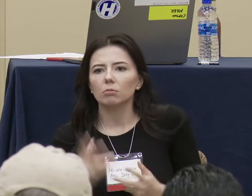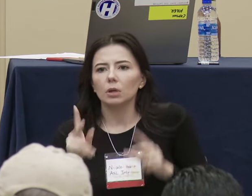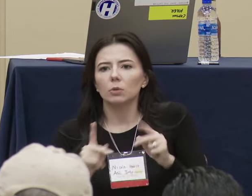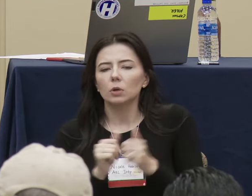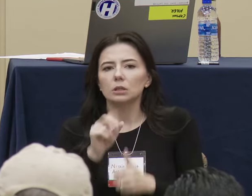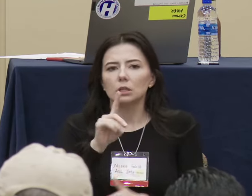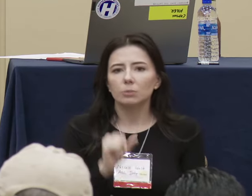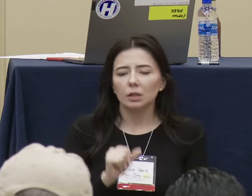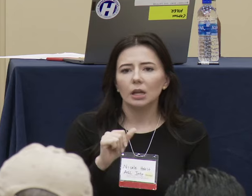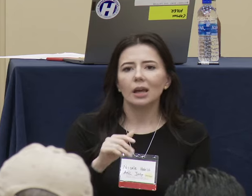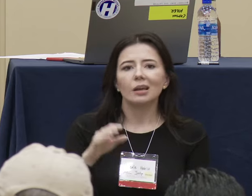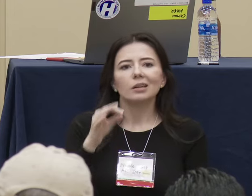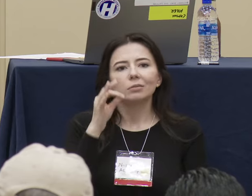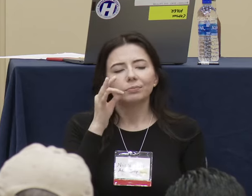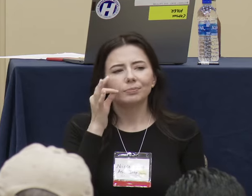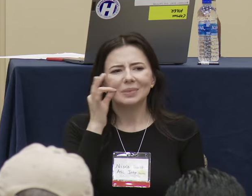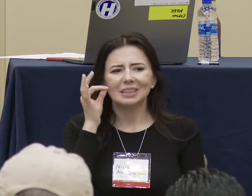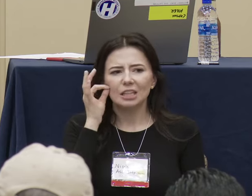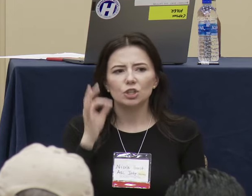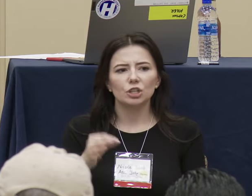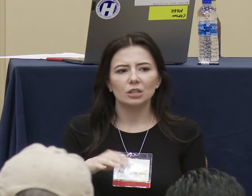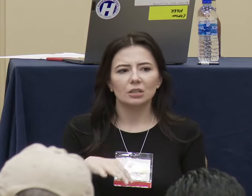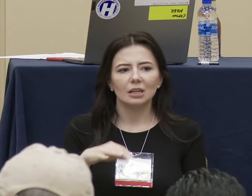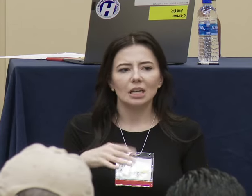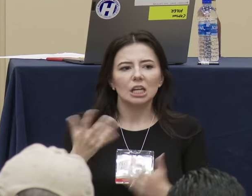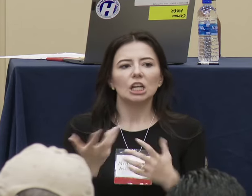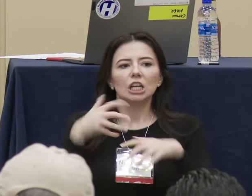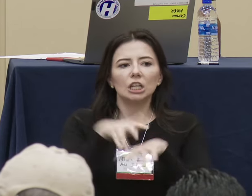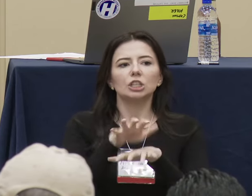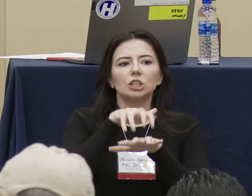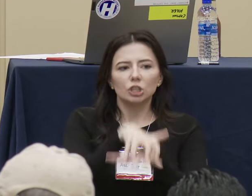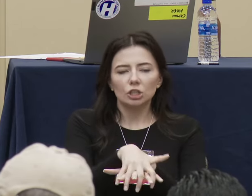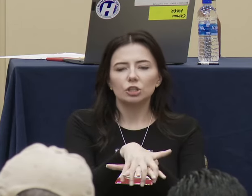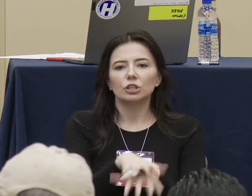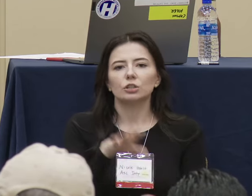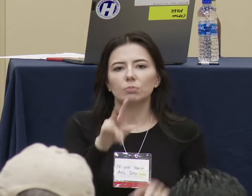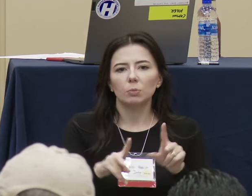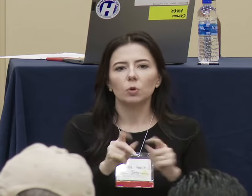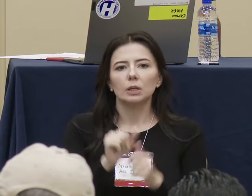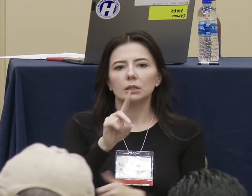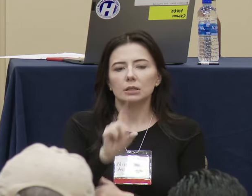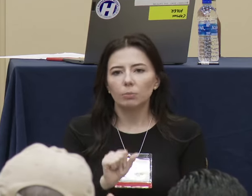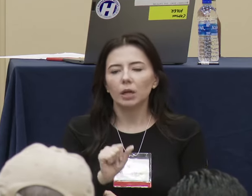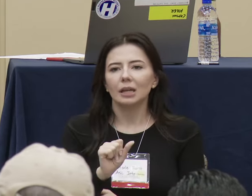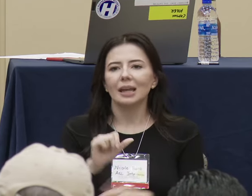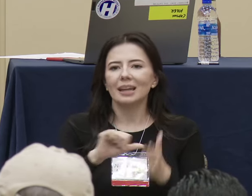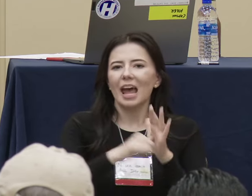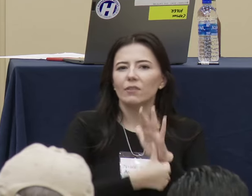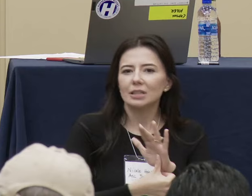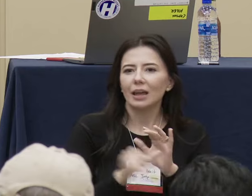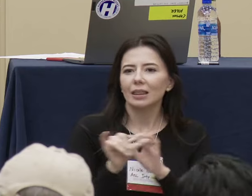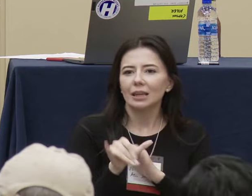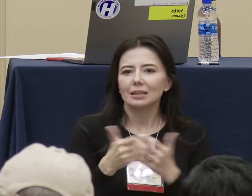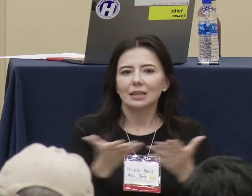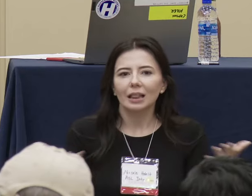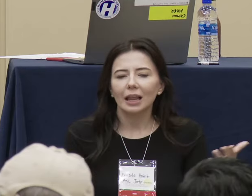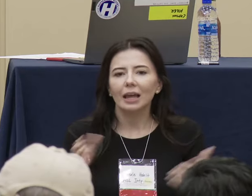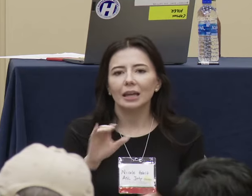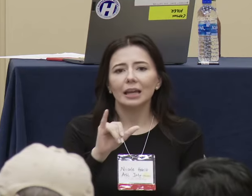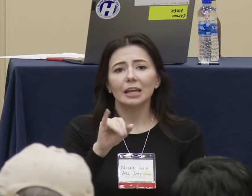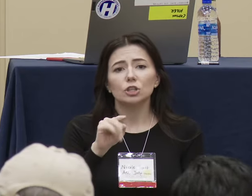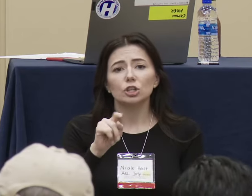with disabilities, and so on. And it's a framework that emphasizes things like